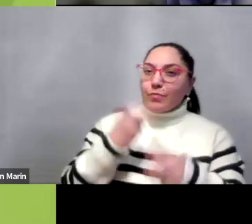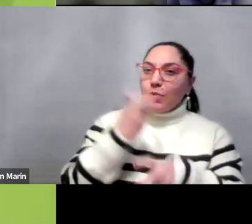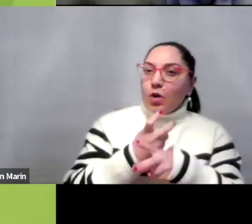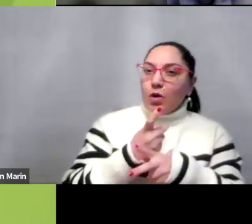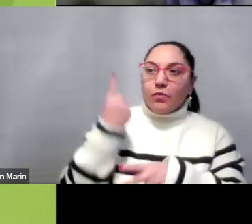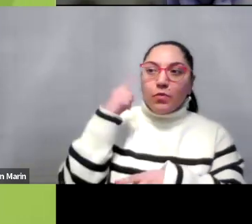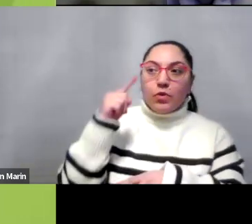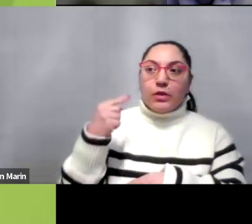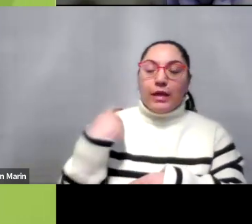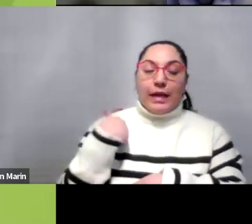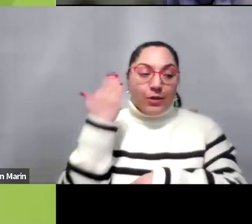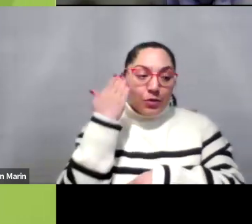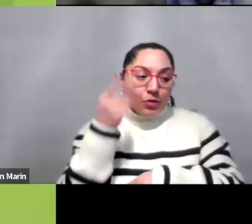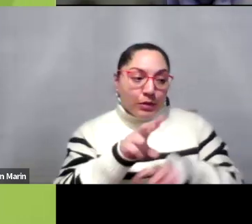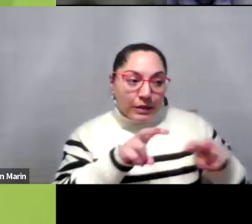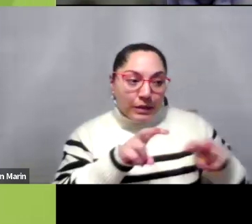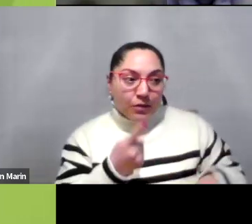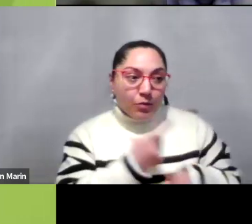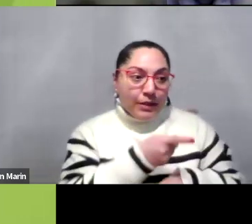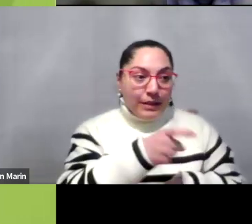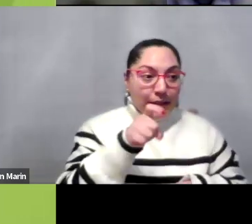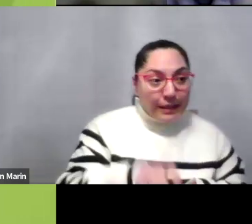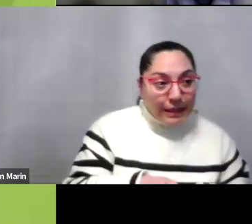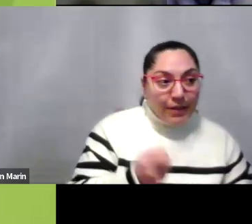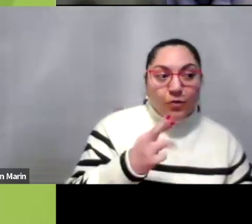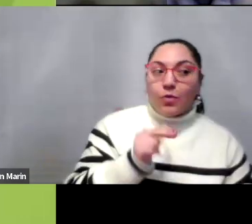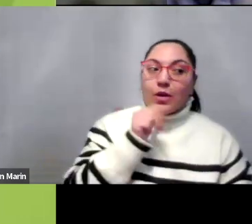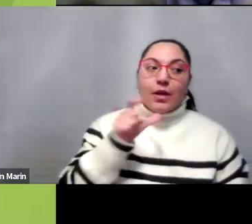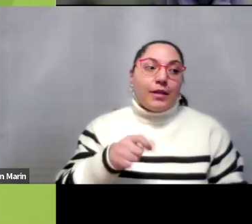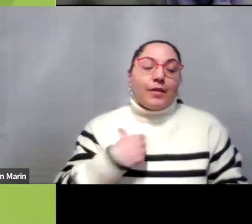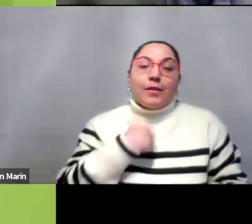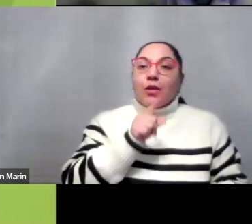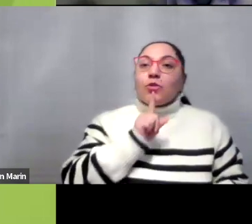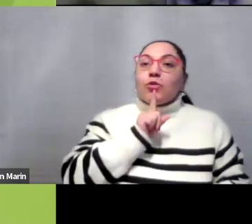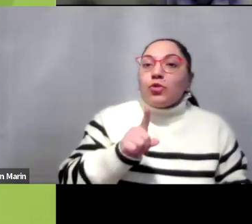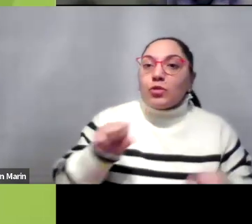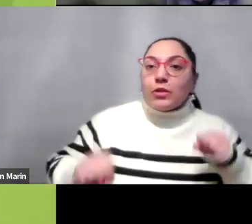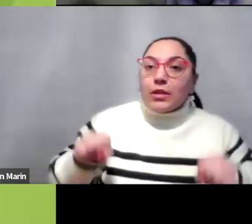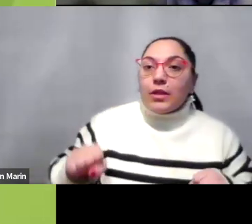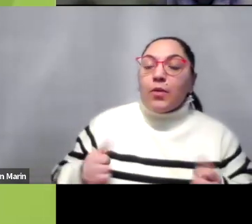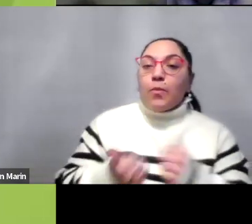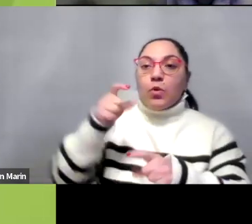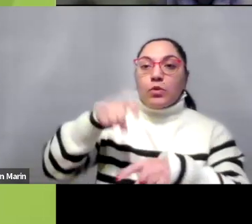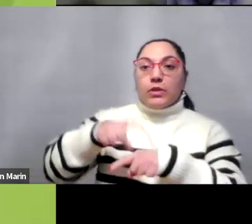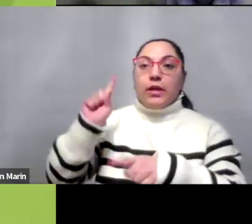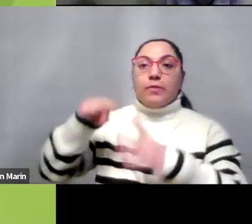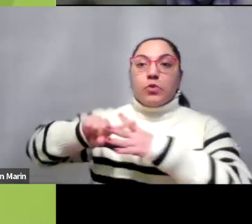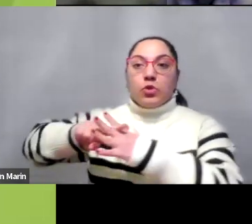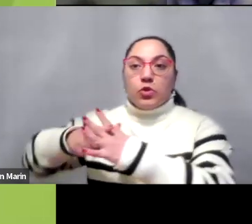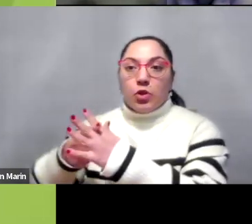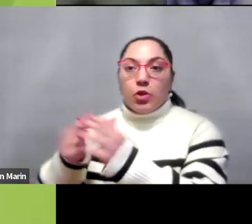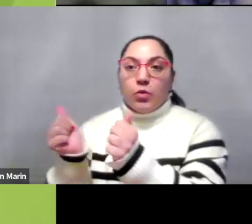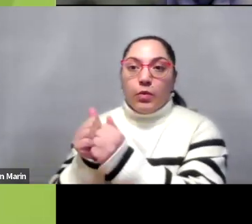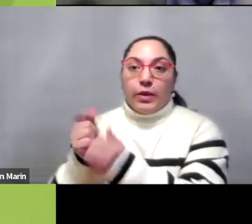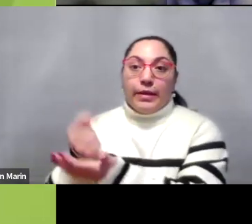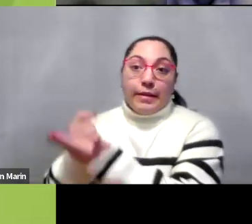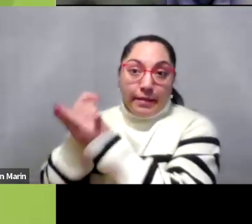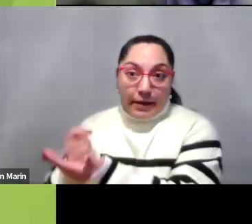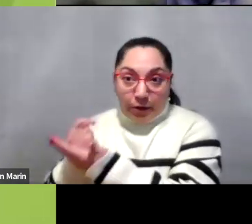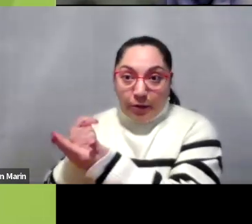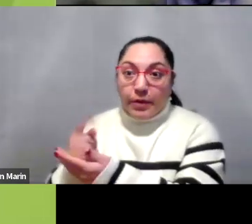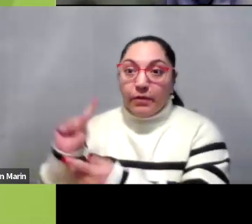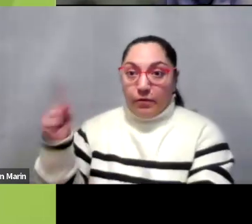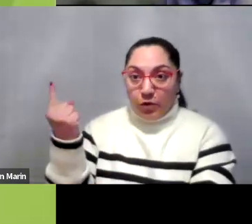additional mental health service. I know a lot of times families therapy is usually the first avenue to go to, but sometimes children and